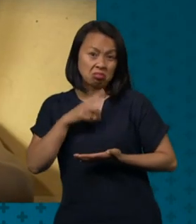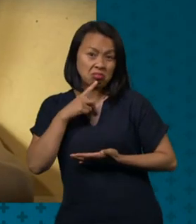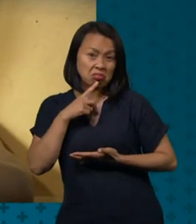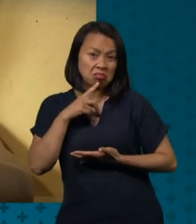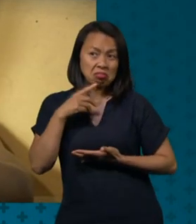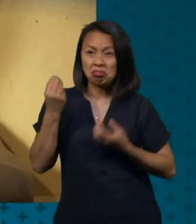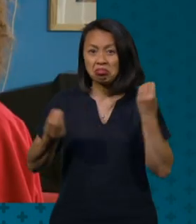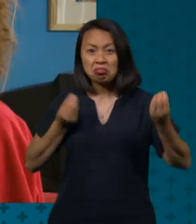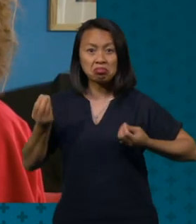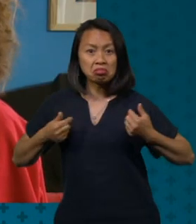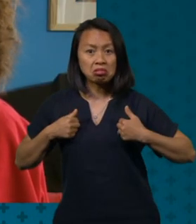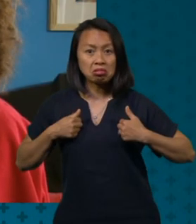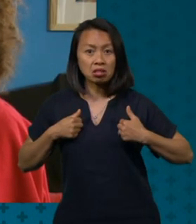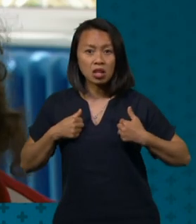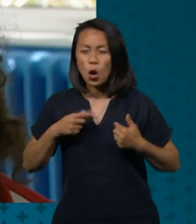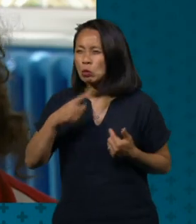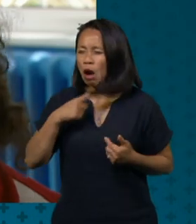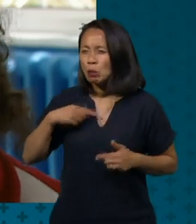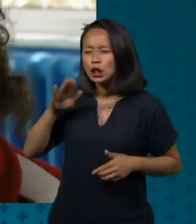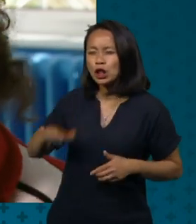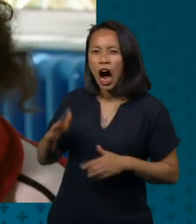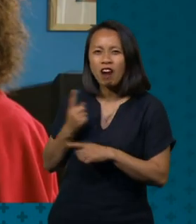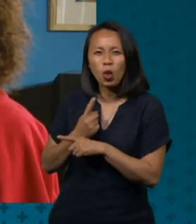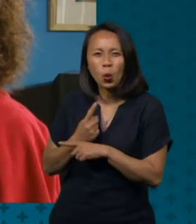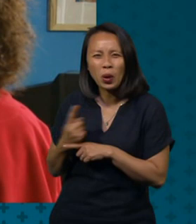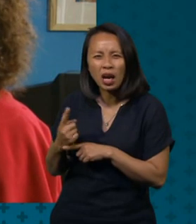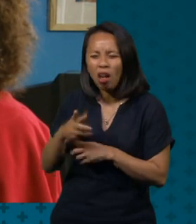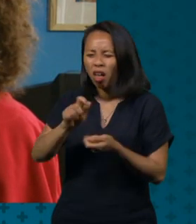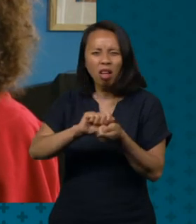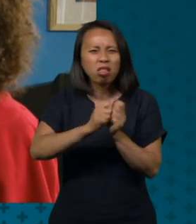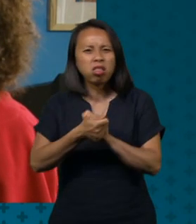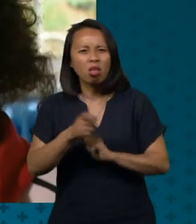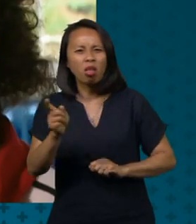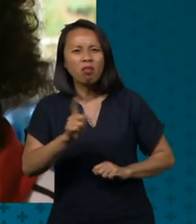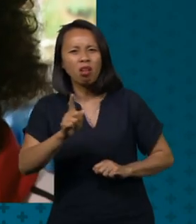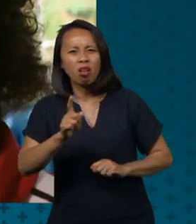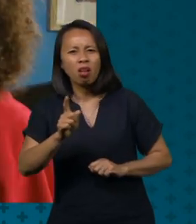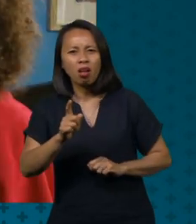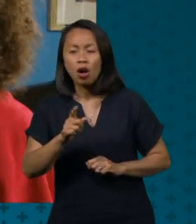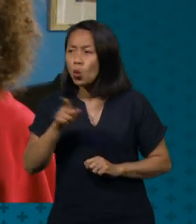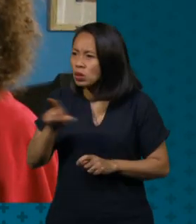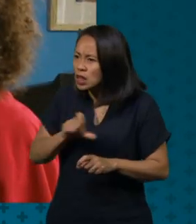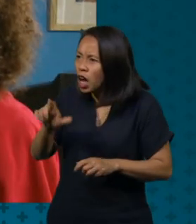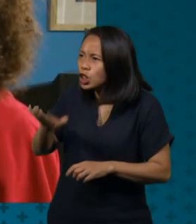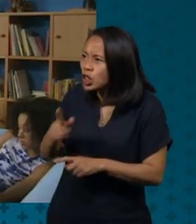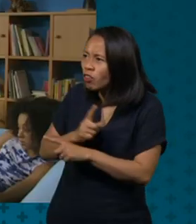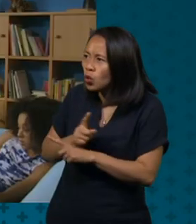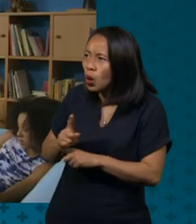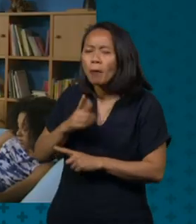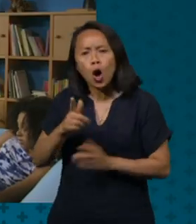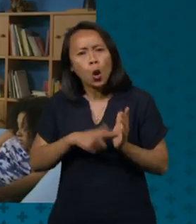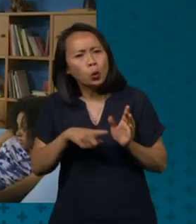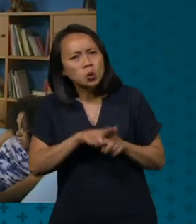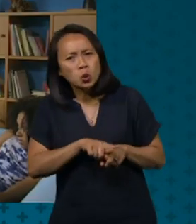not supposed to tell us stuff and change your mind the minute you've told it. You're still child of the week, Tracy. But now Louise is too. Then I'm